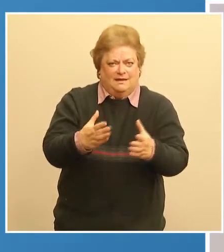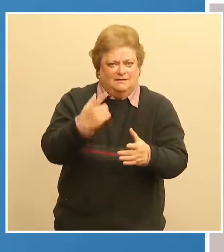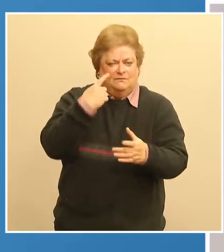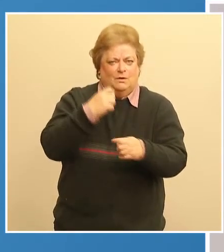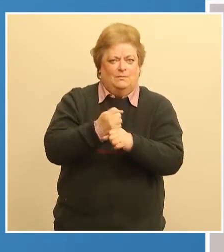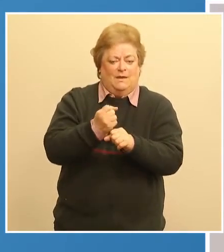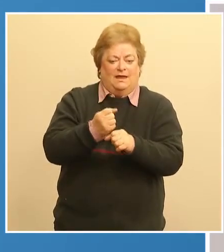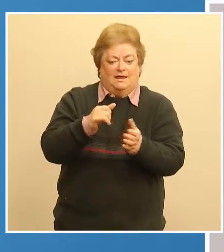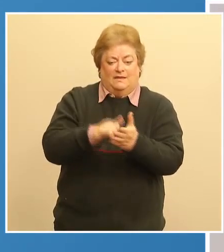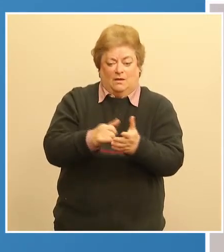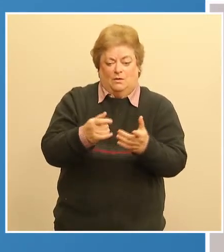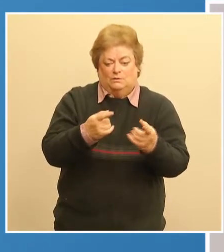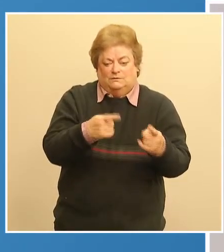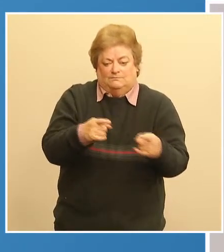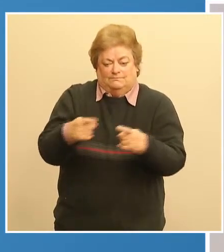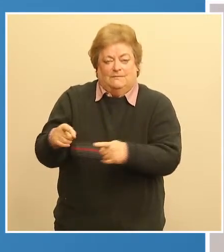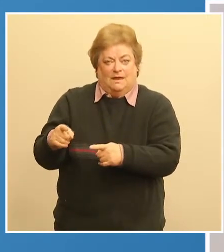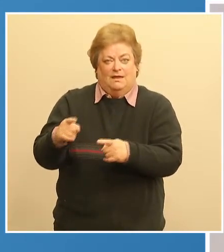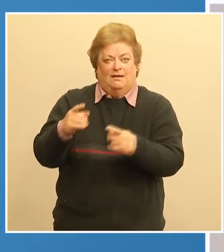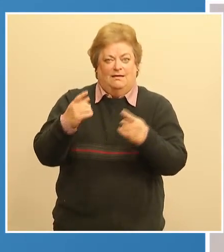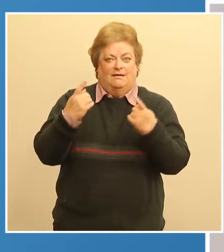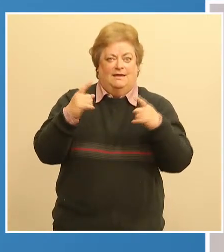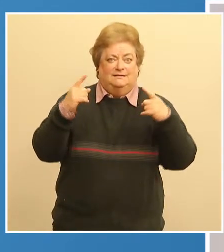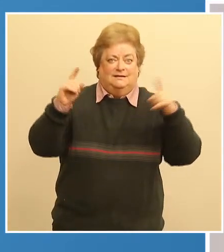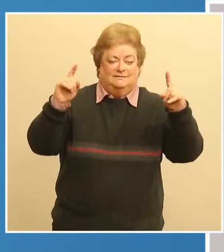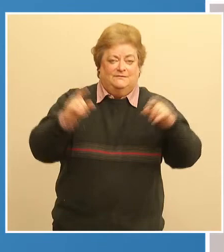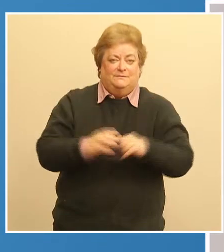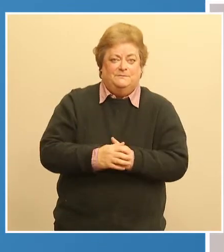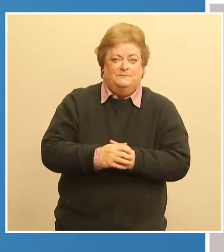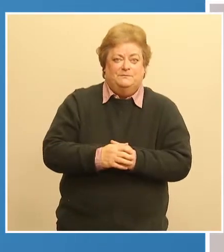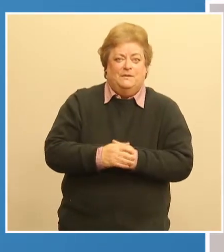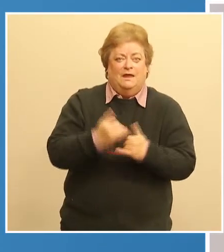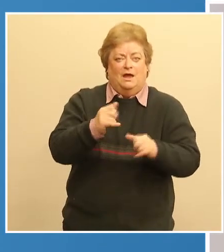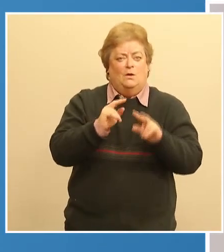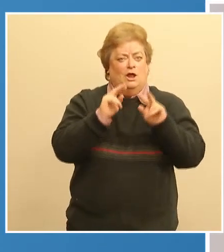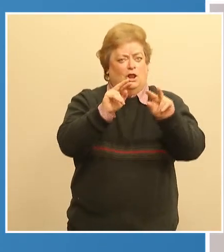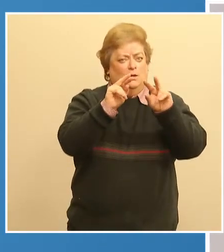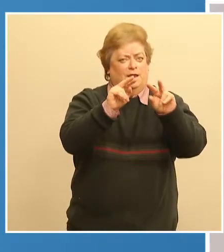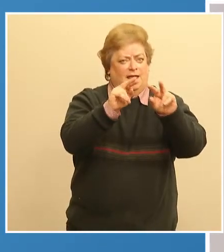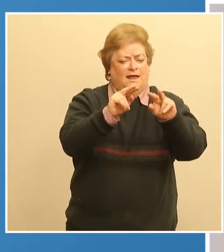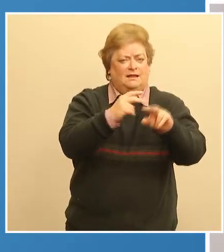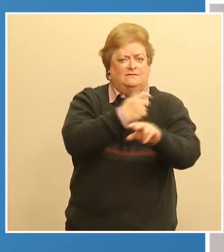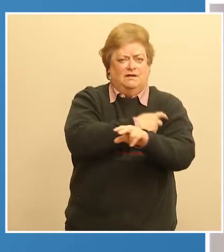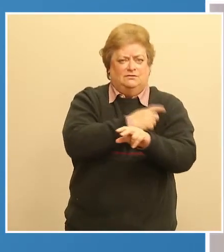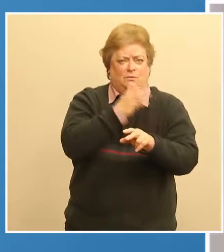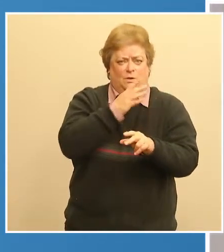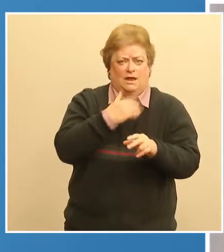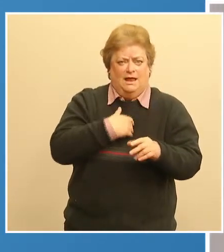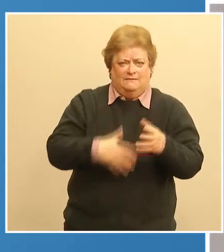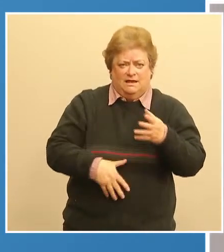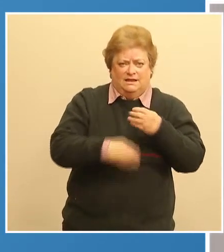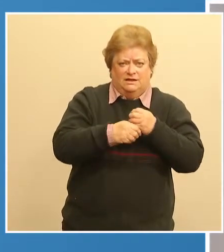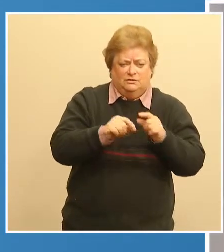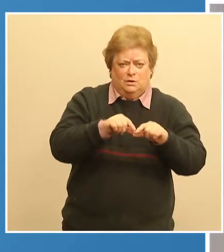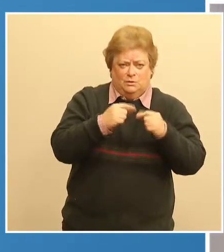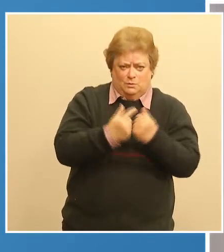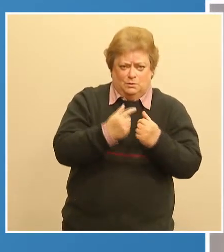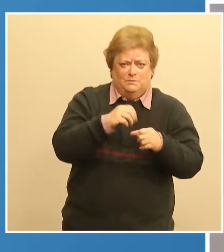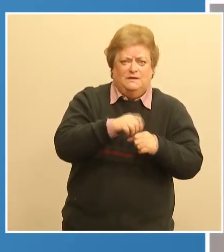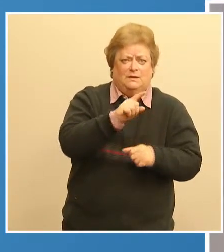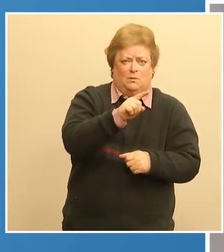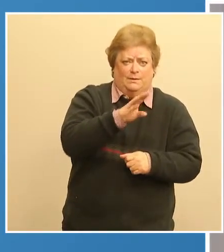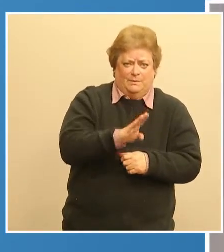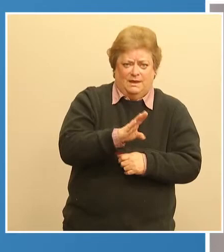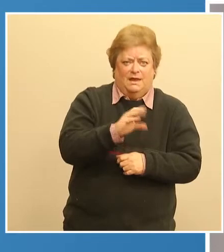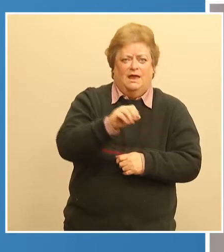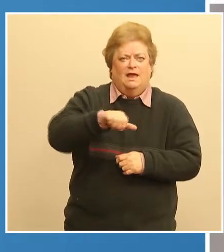events safe and successful. Looking ahead, our vaccination efforts this week will include additional groups in Phase 1B and others